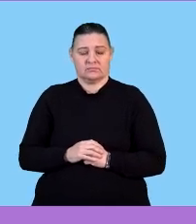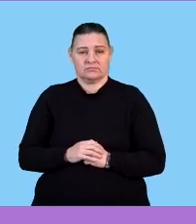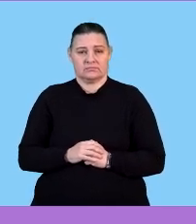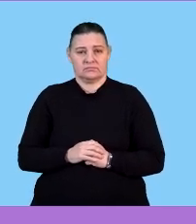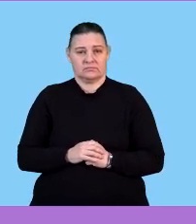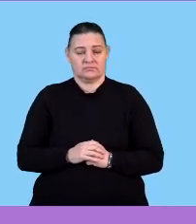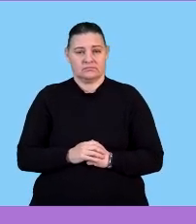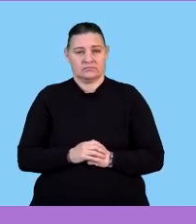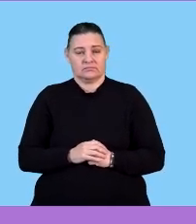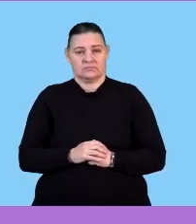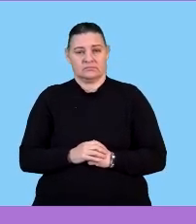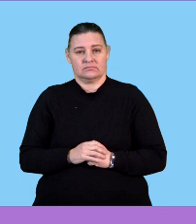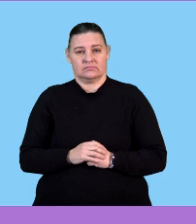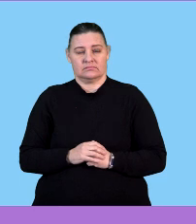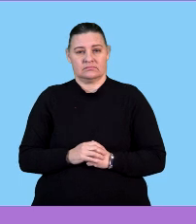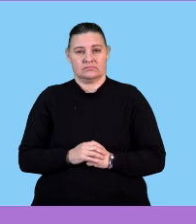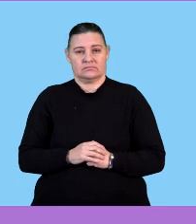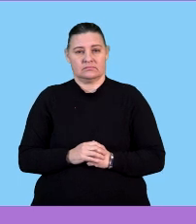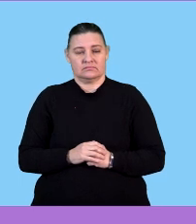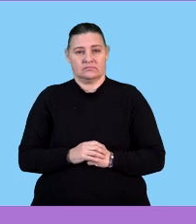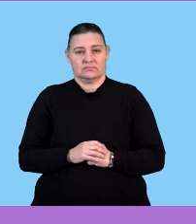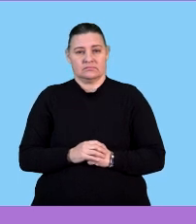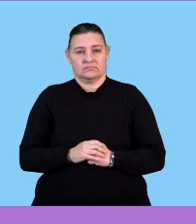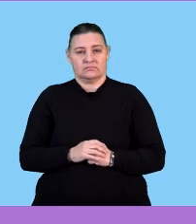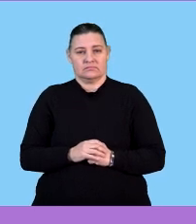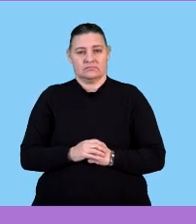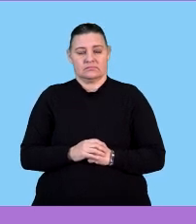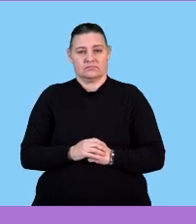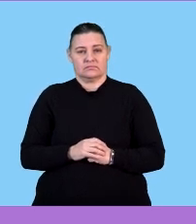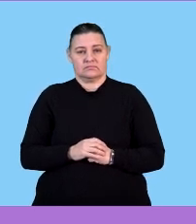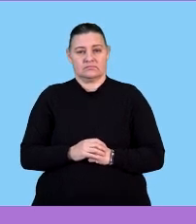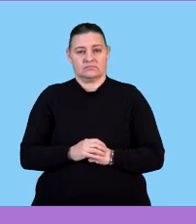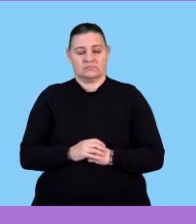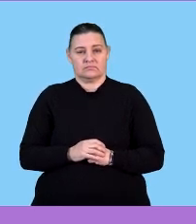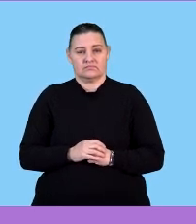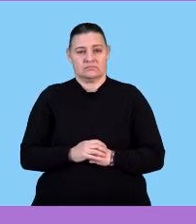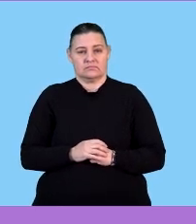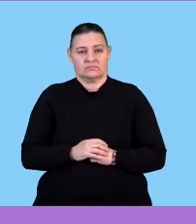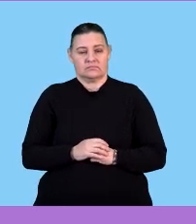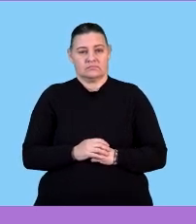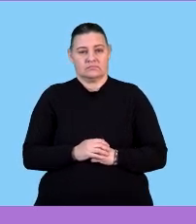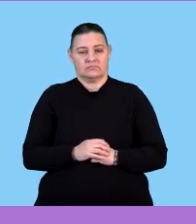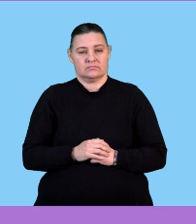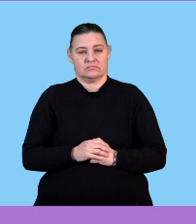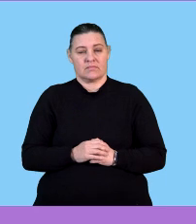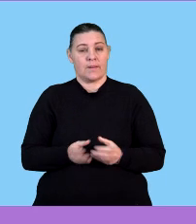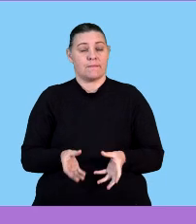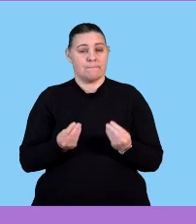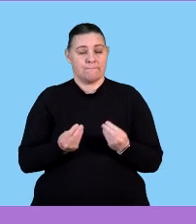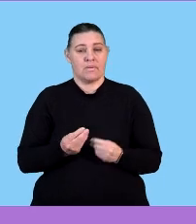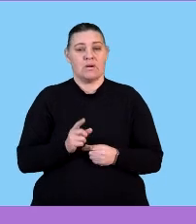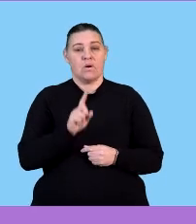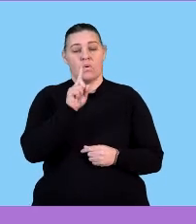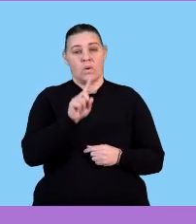Nice work. All right. Ooh, that didn't come out quite nice. That's much better. That gives